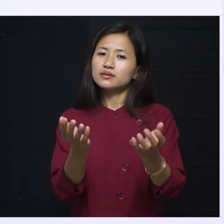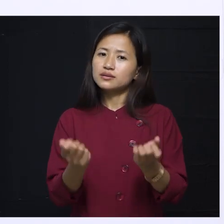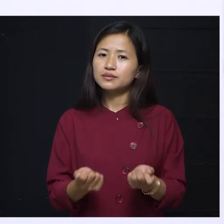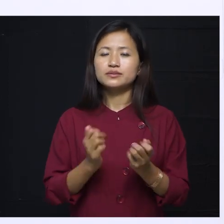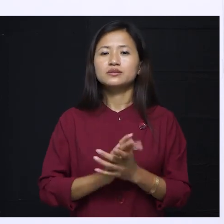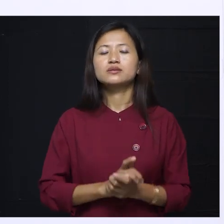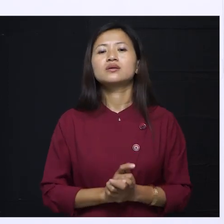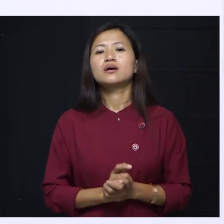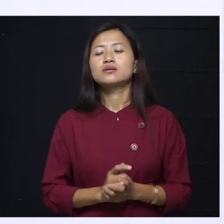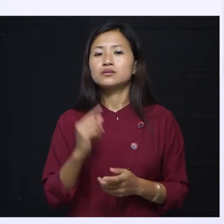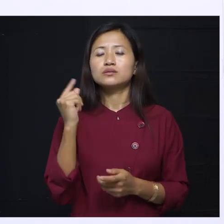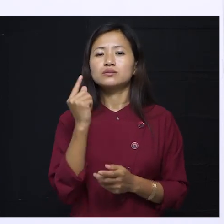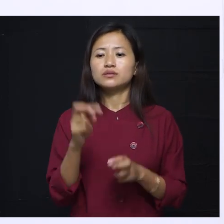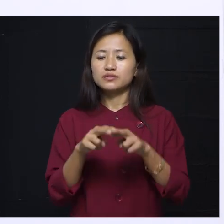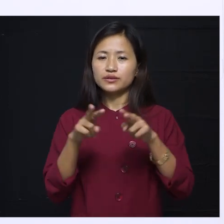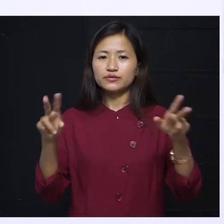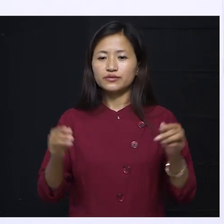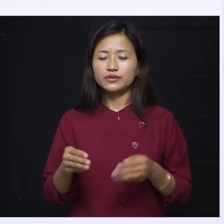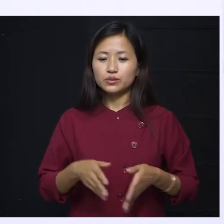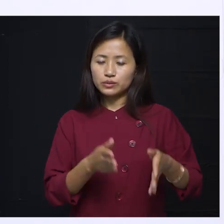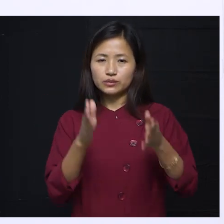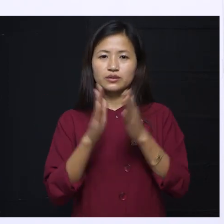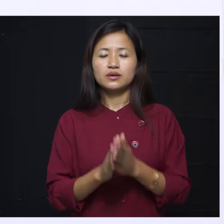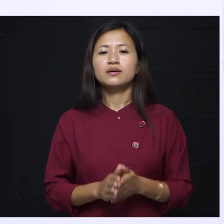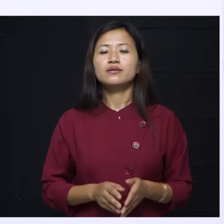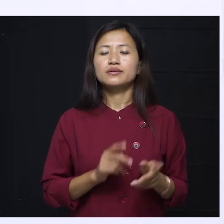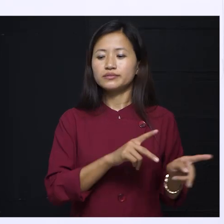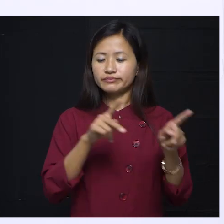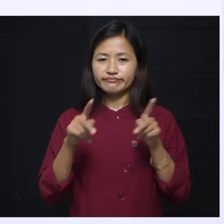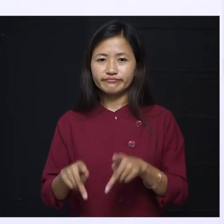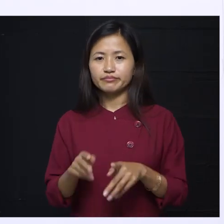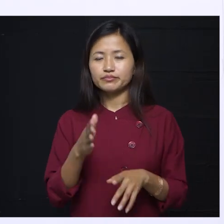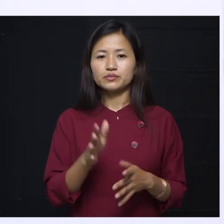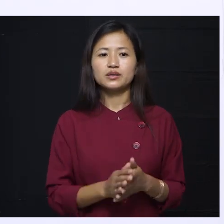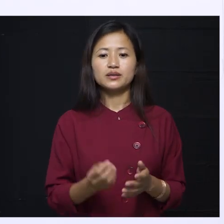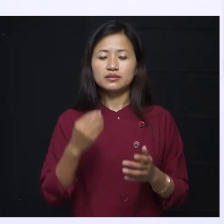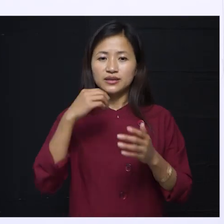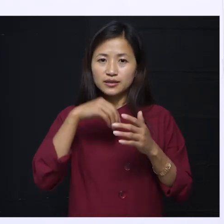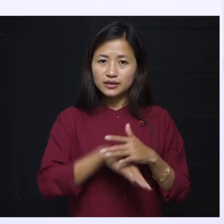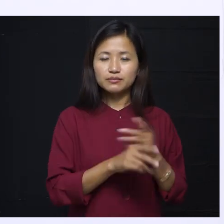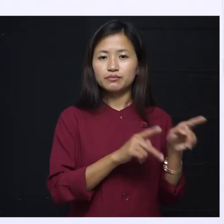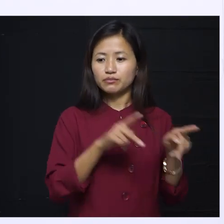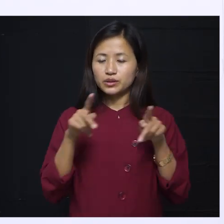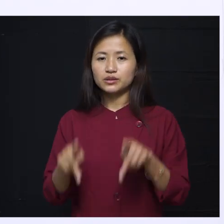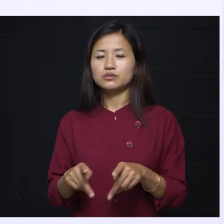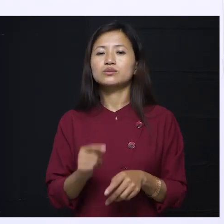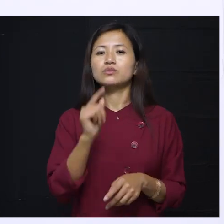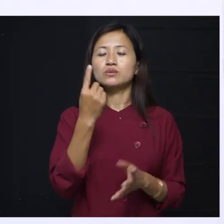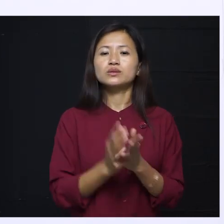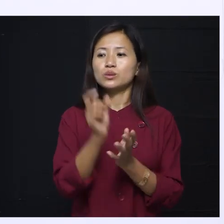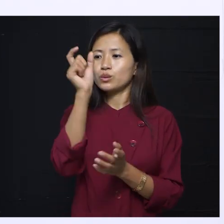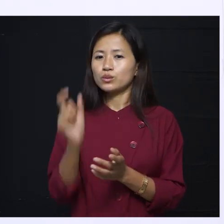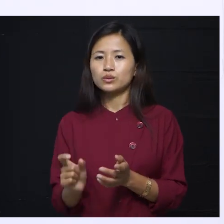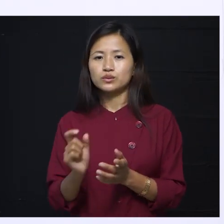is used in different ways, such as not possible into 2 words and impossible into 1 word. So it